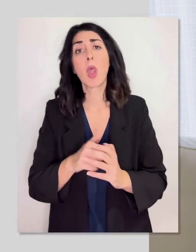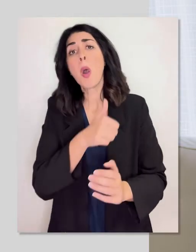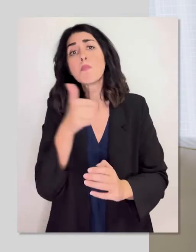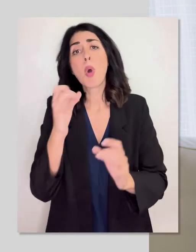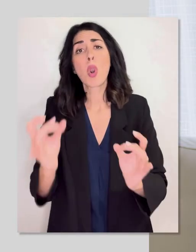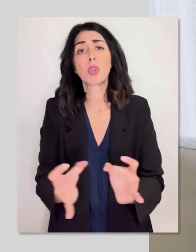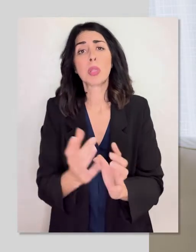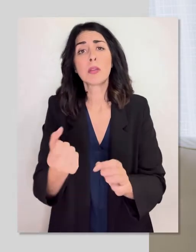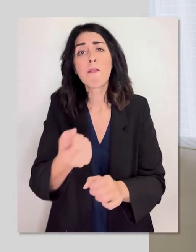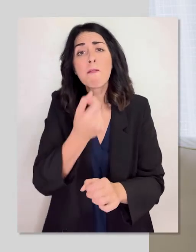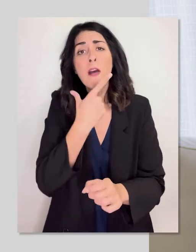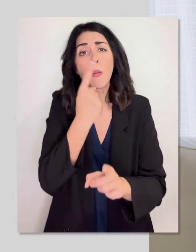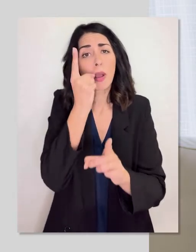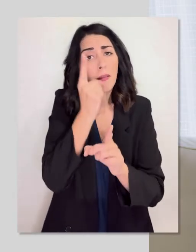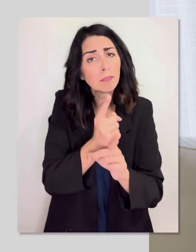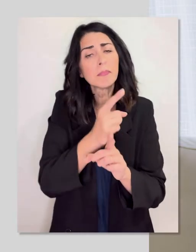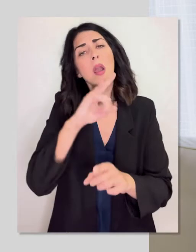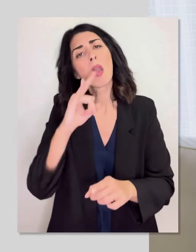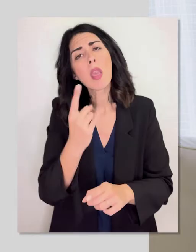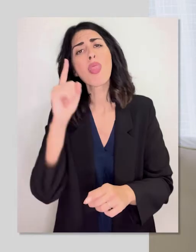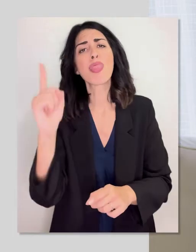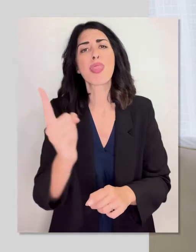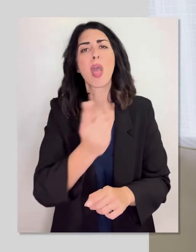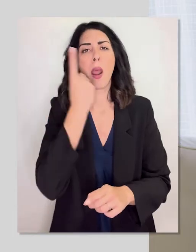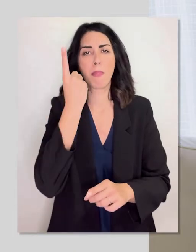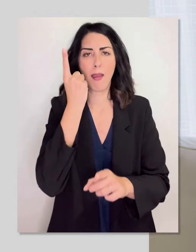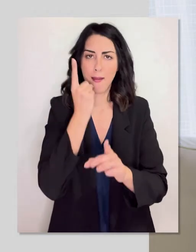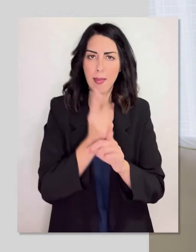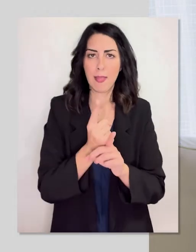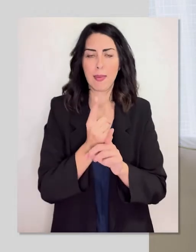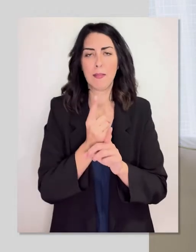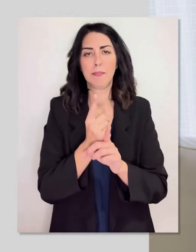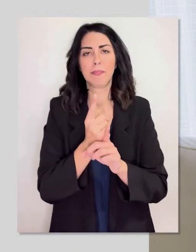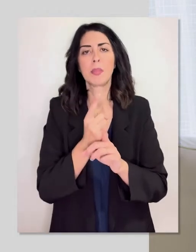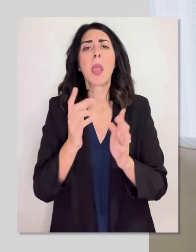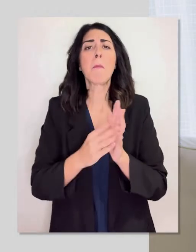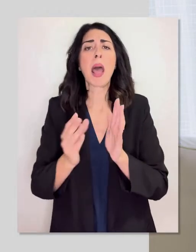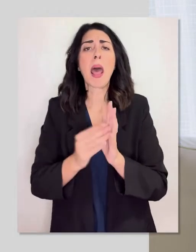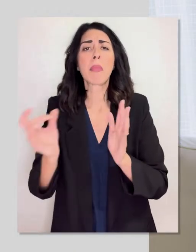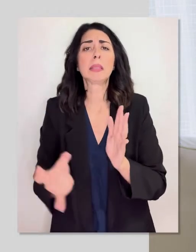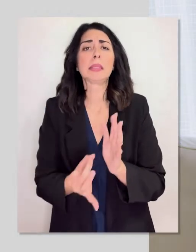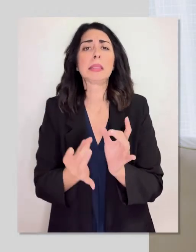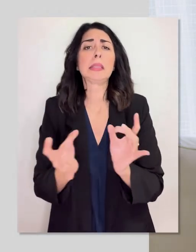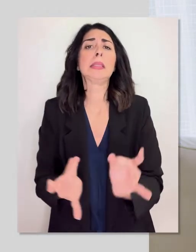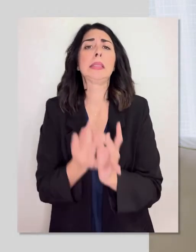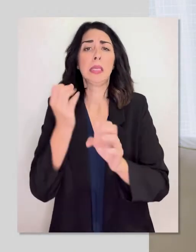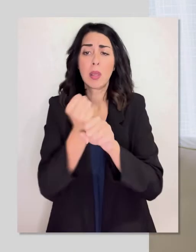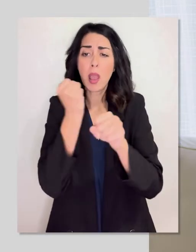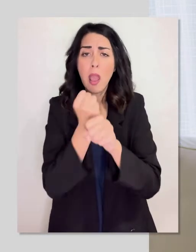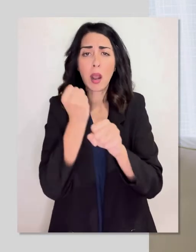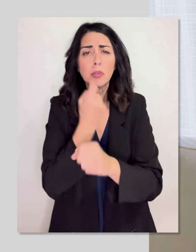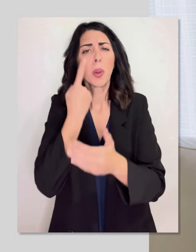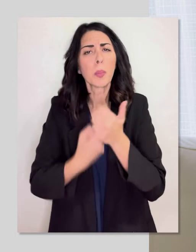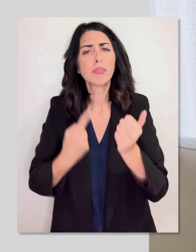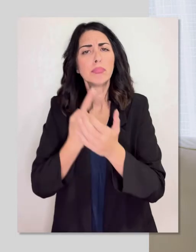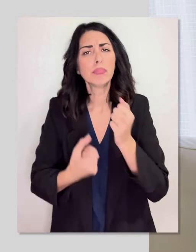so if they're working, they miss days at work and they don't get promoted as much as they should.